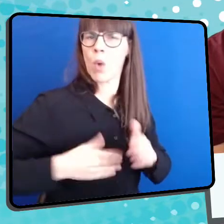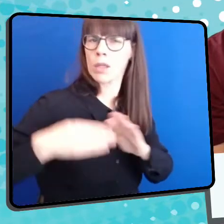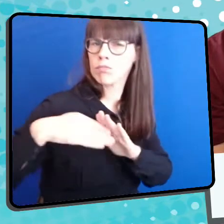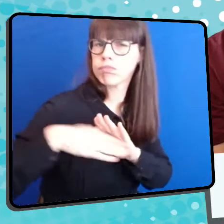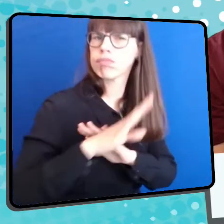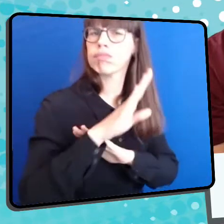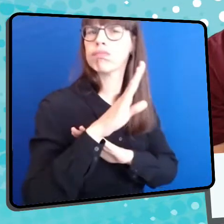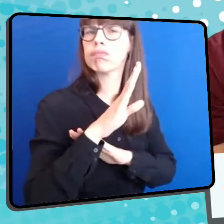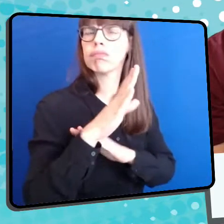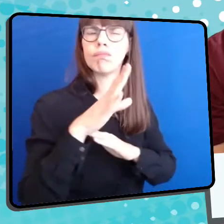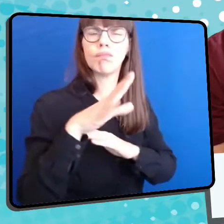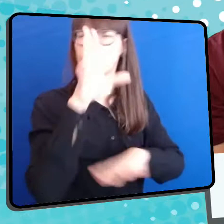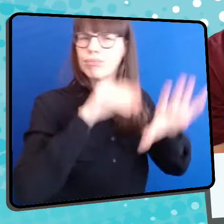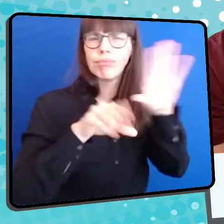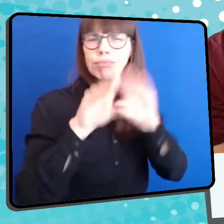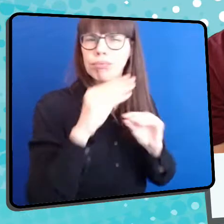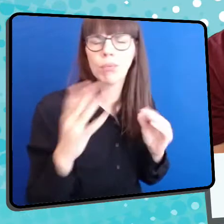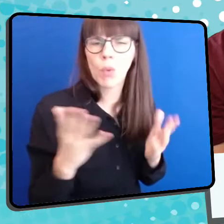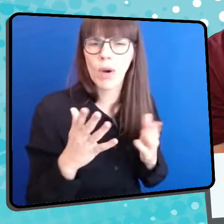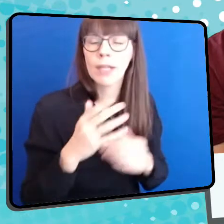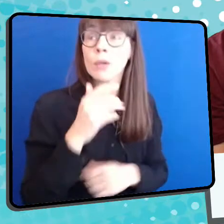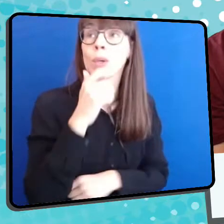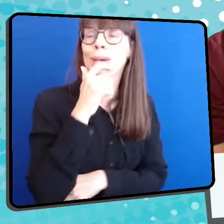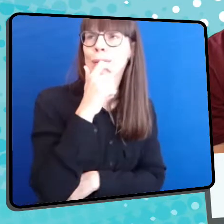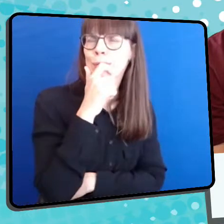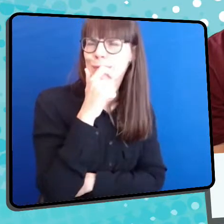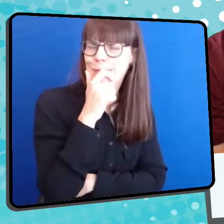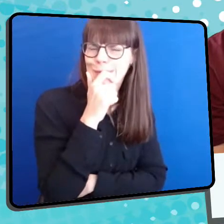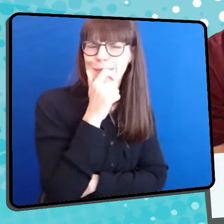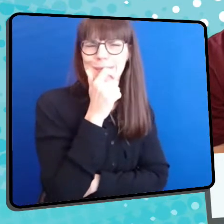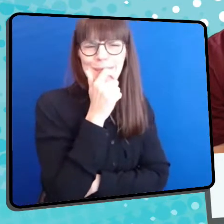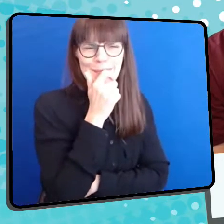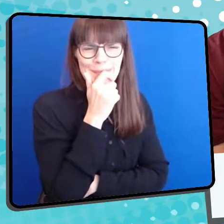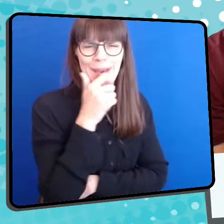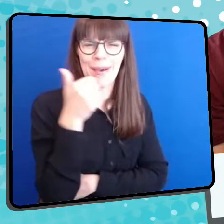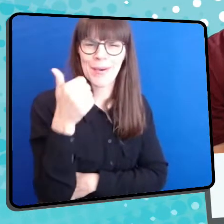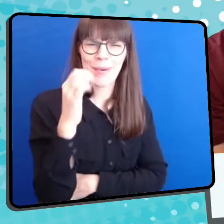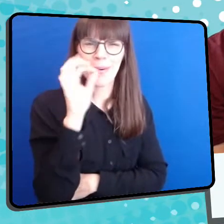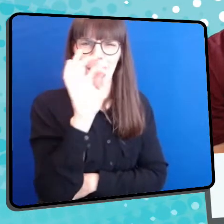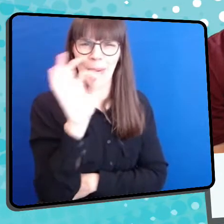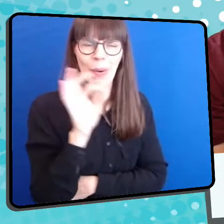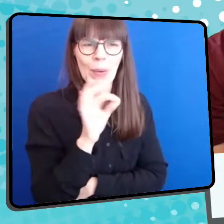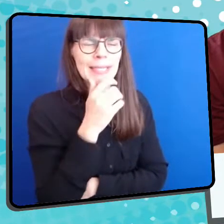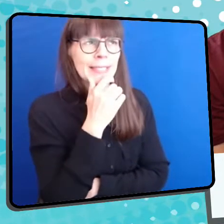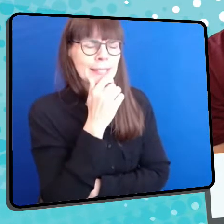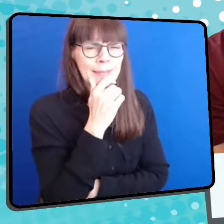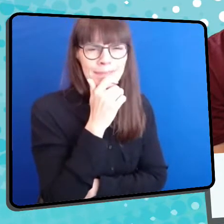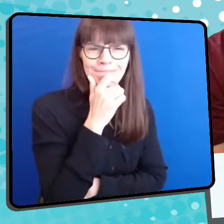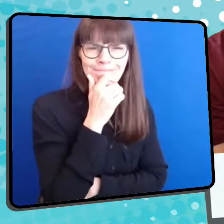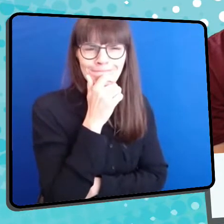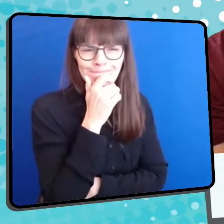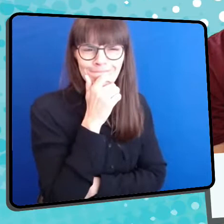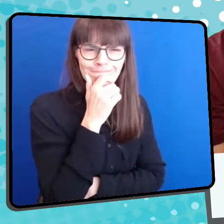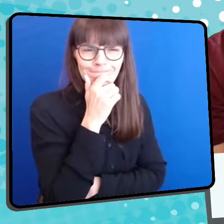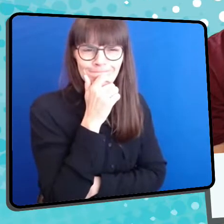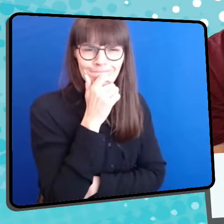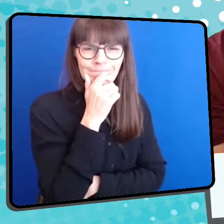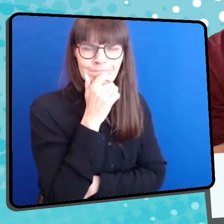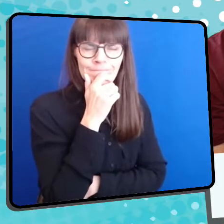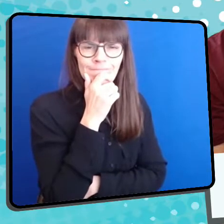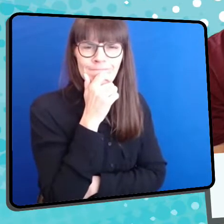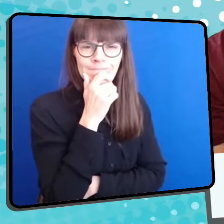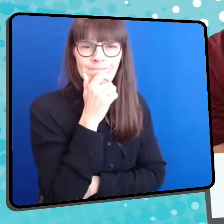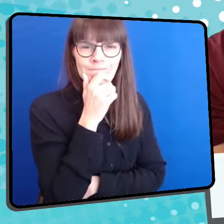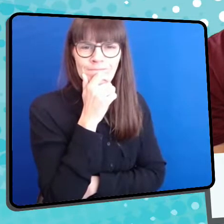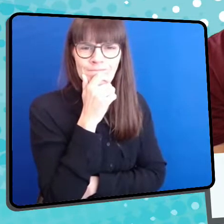Do you know? Good question, actually. I haven't planned much around it, but I think the next thing I'm doing is some things around